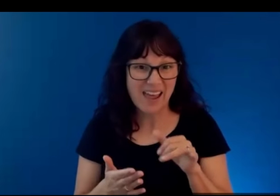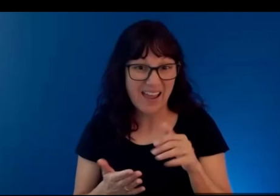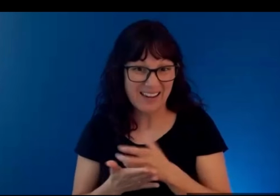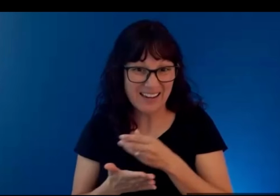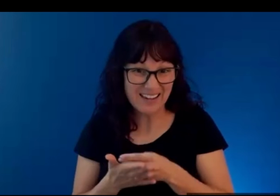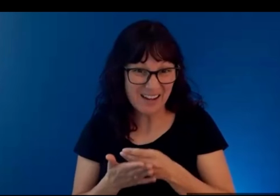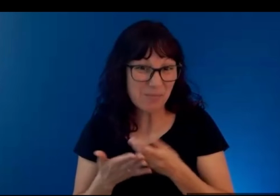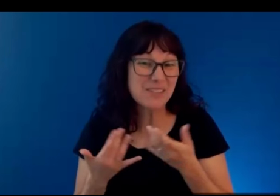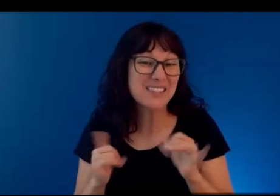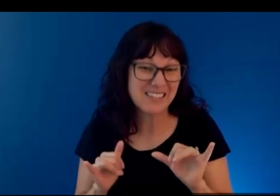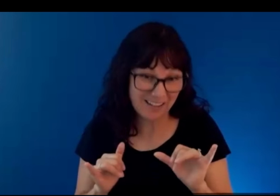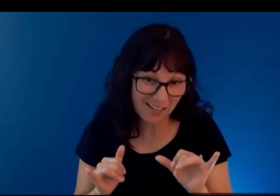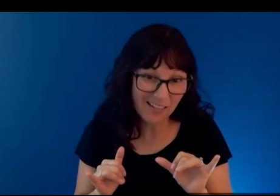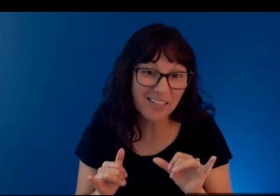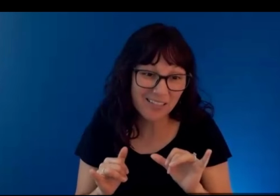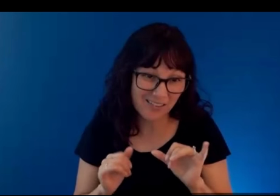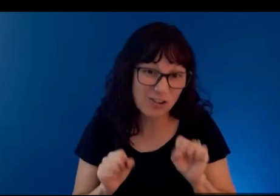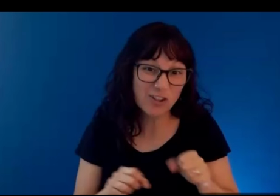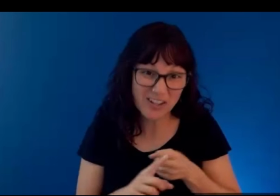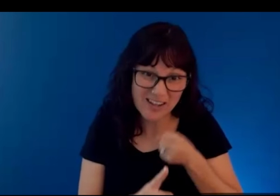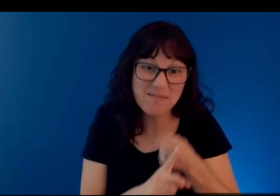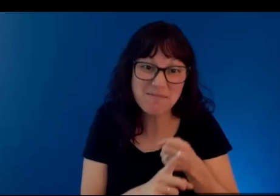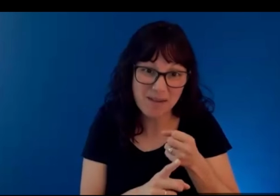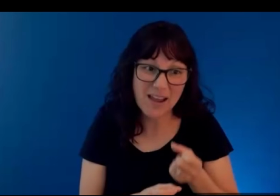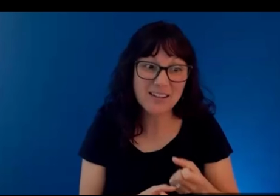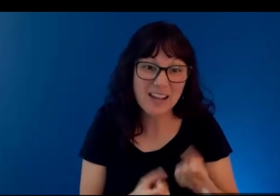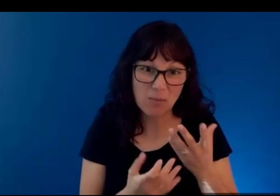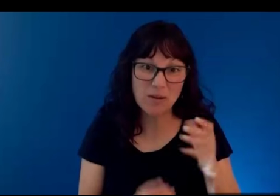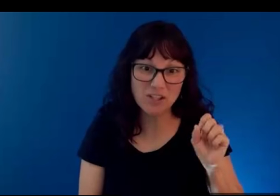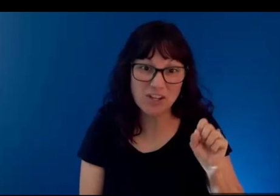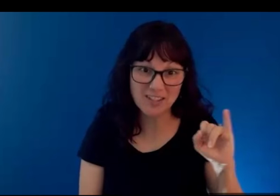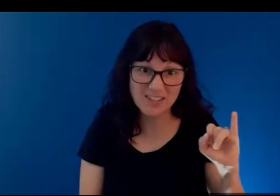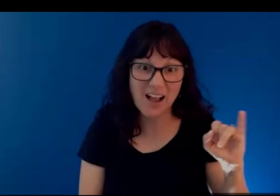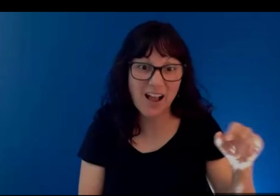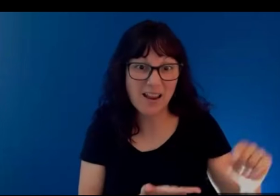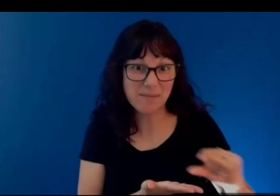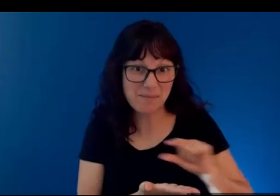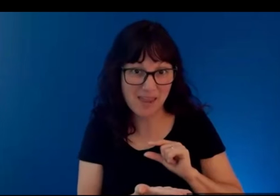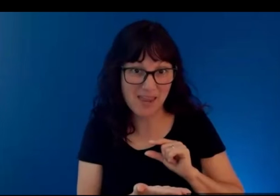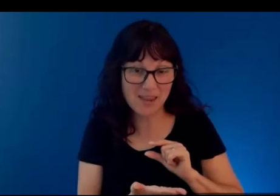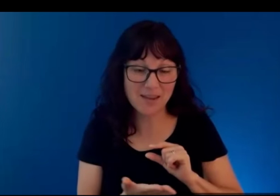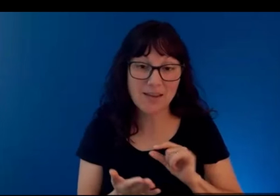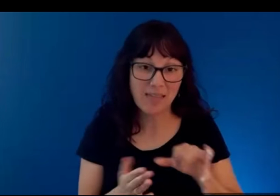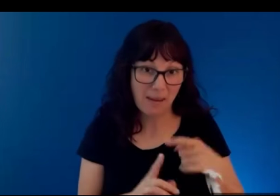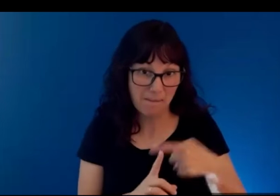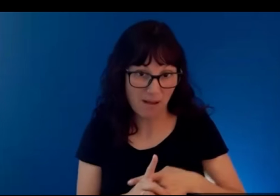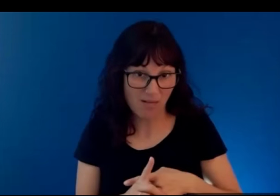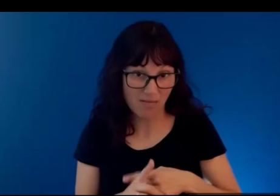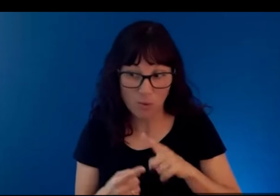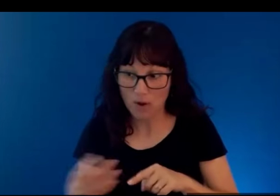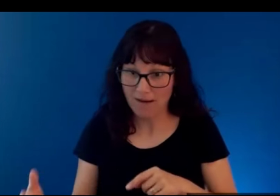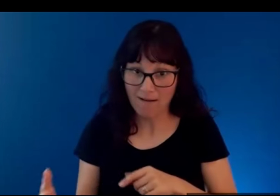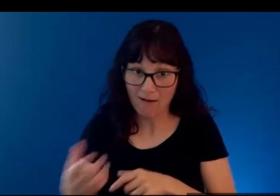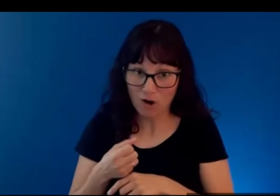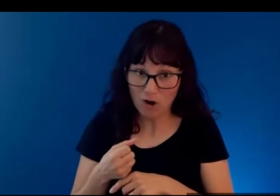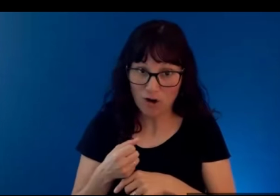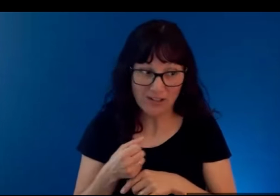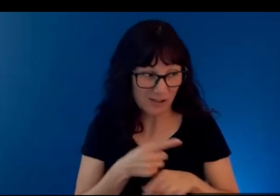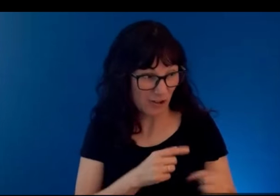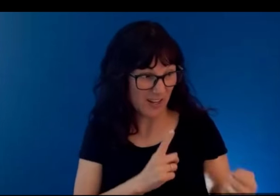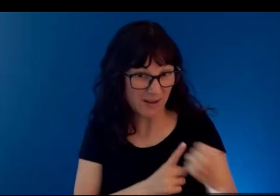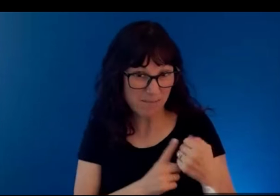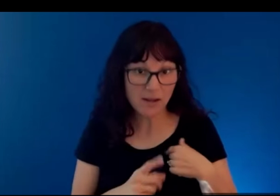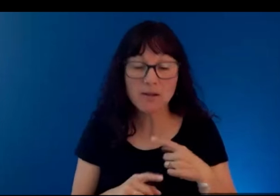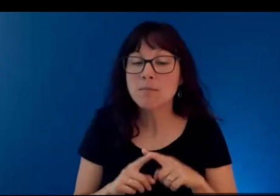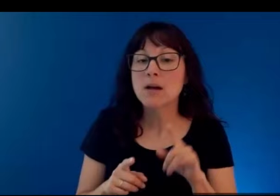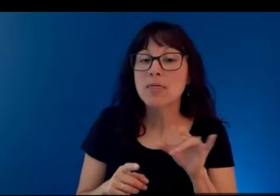as income and could impact the amount of my SSI payment in the month that I receive the income, but the money I